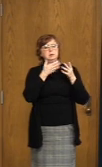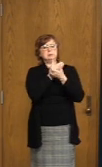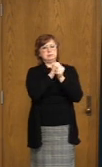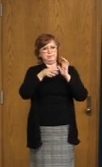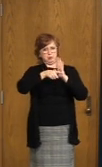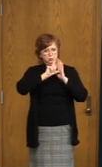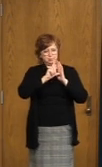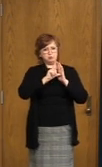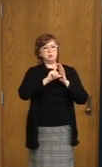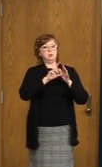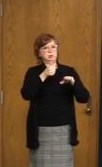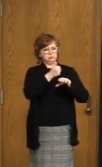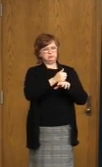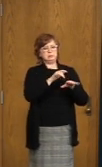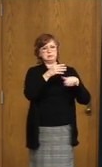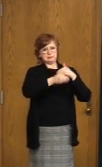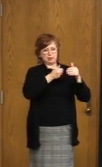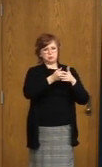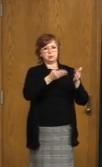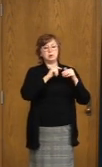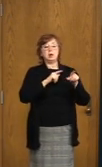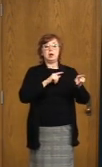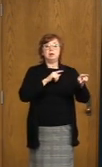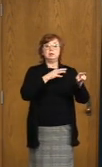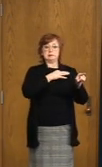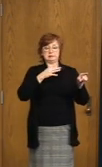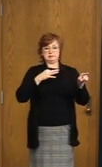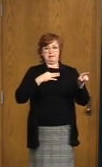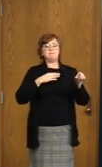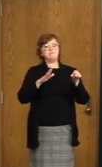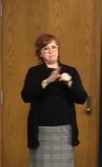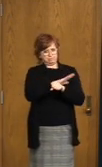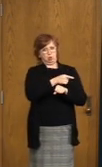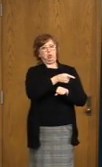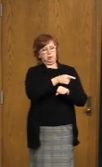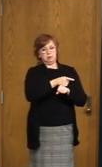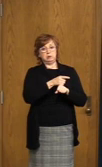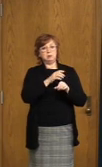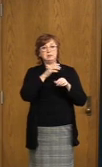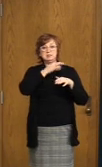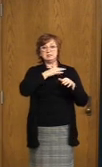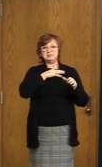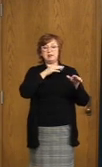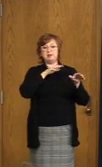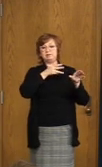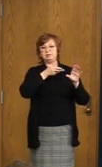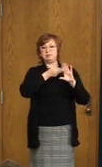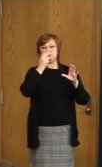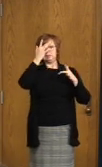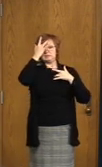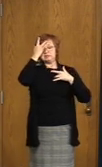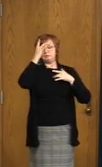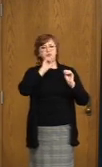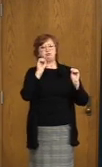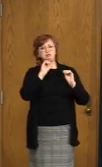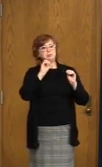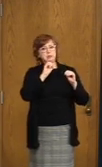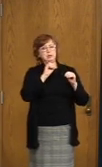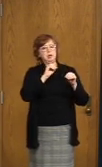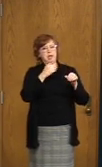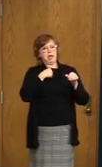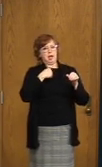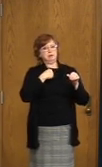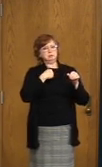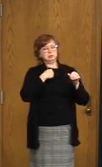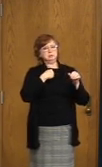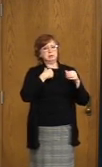is fully staffed, which is different than some of the other situations we've seen. And we are, as I said, on an ongoing working with them and